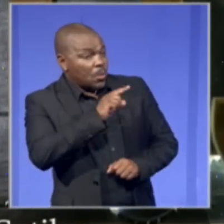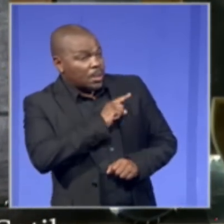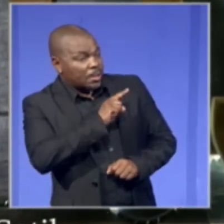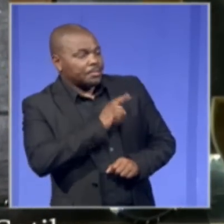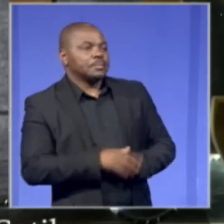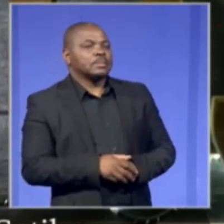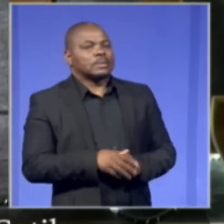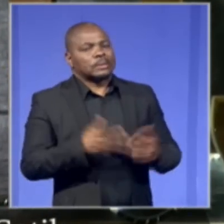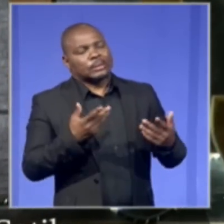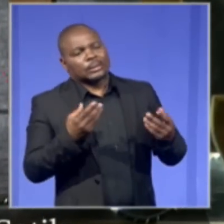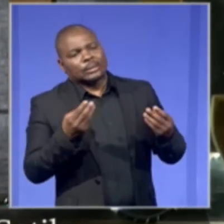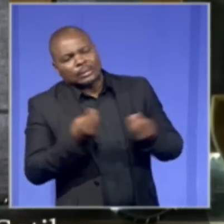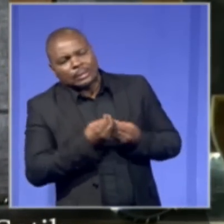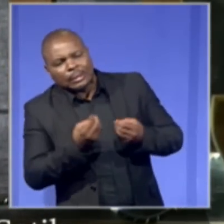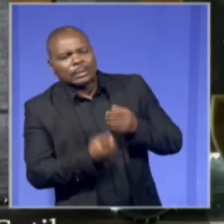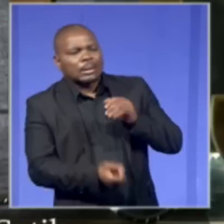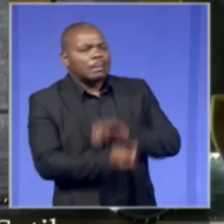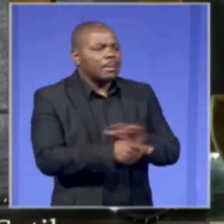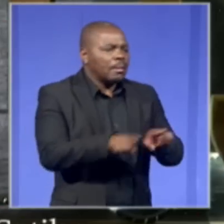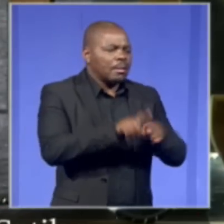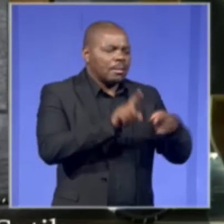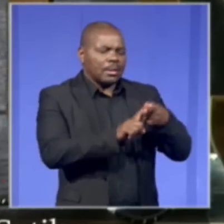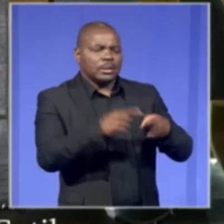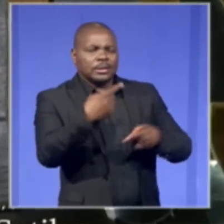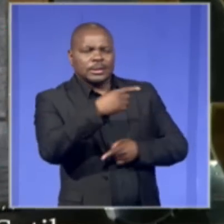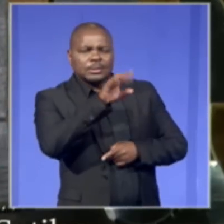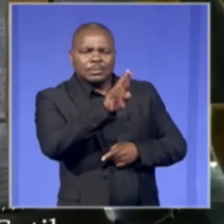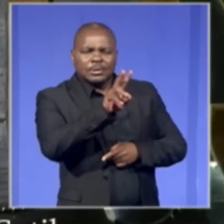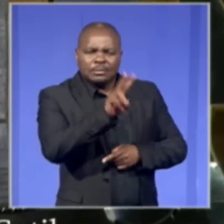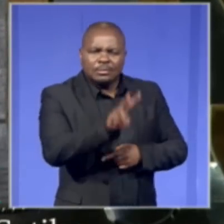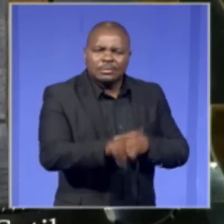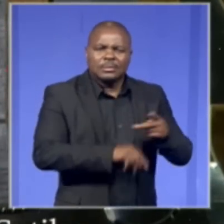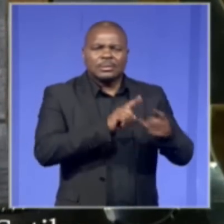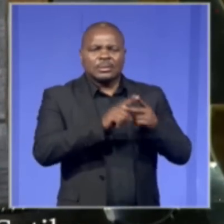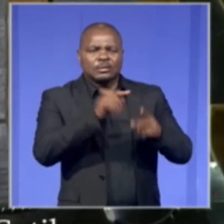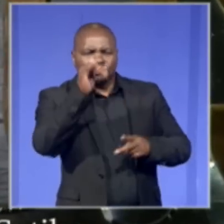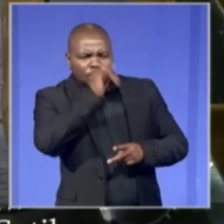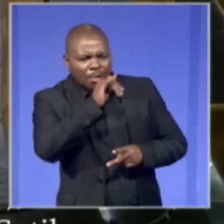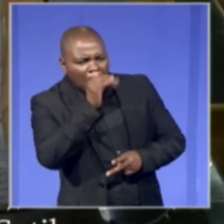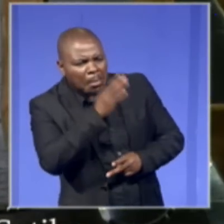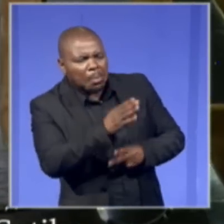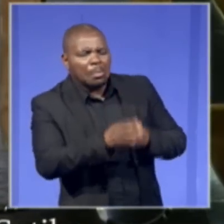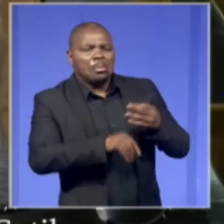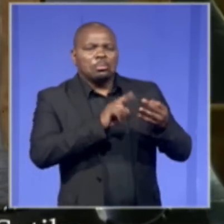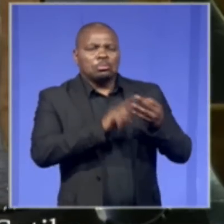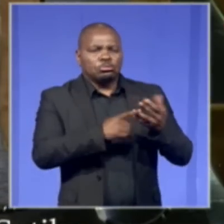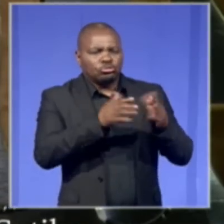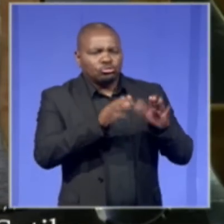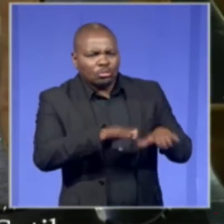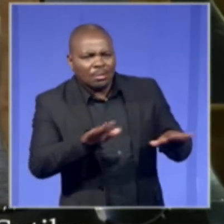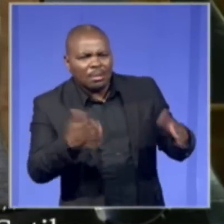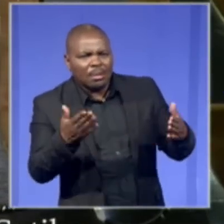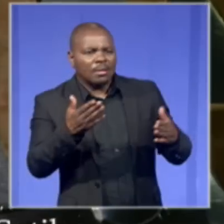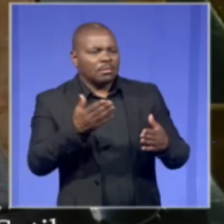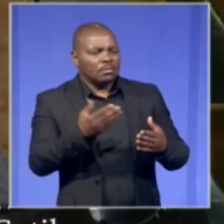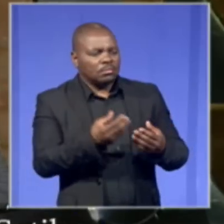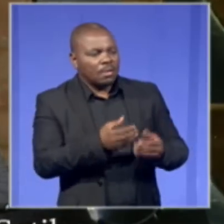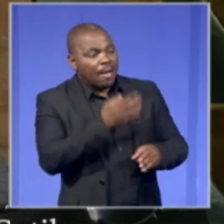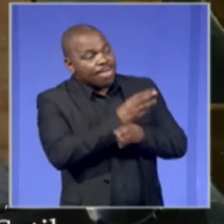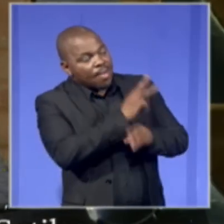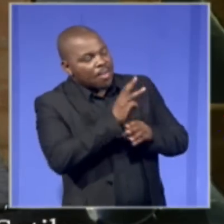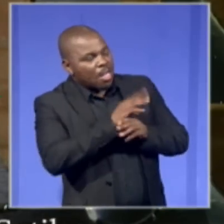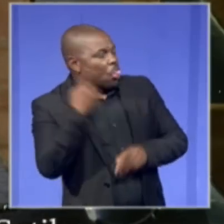le diketsagalo tsa bo GBV go na le diketsagalo tsa bo bosenyi bana ba sa retse batsadi ba bone gape